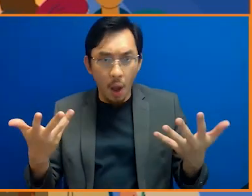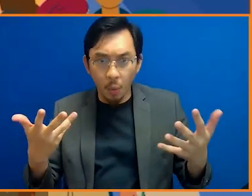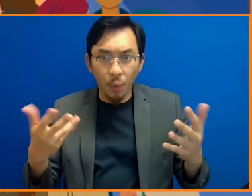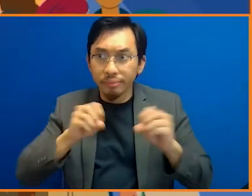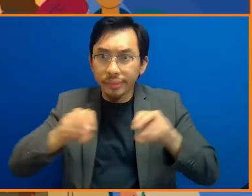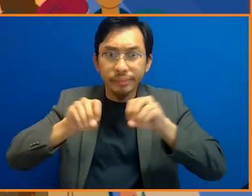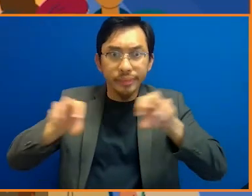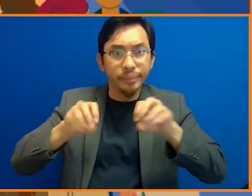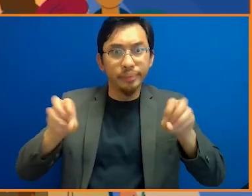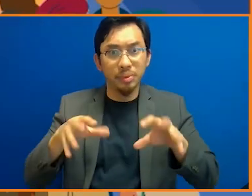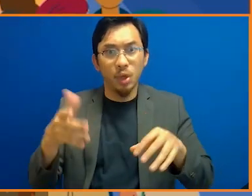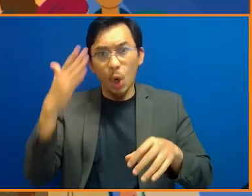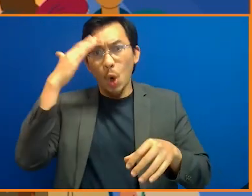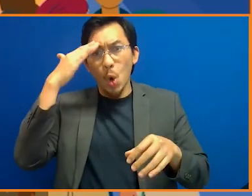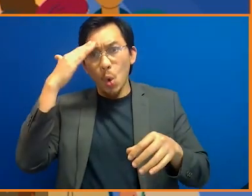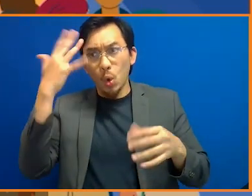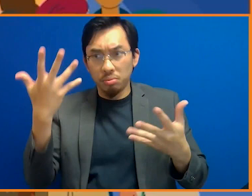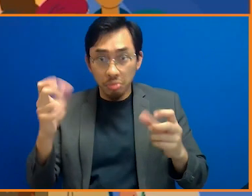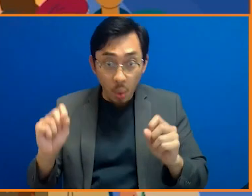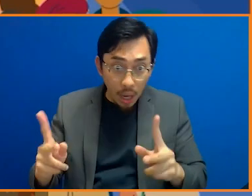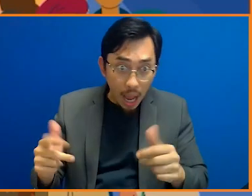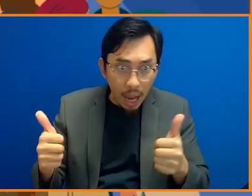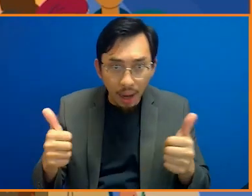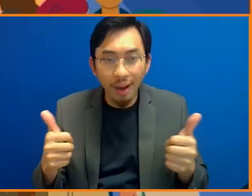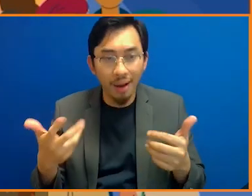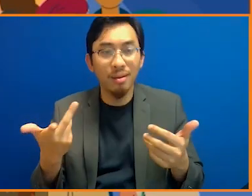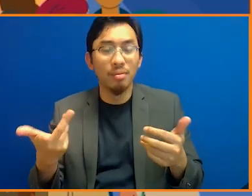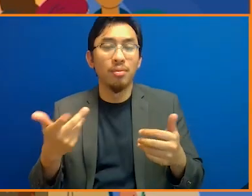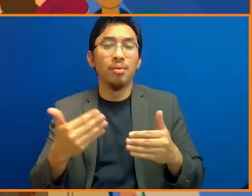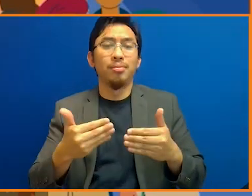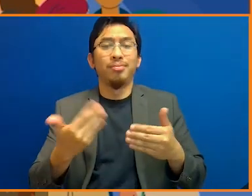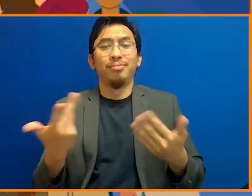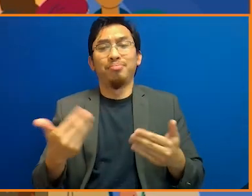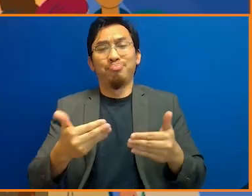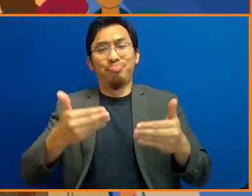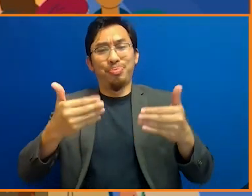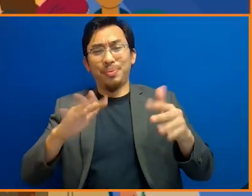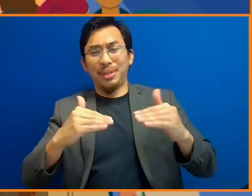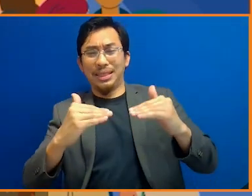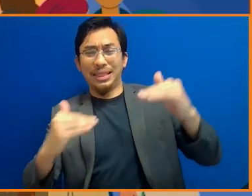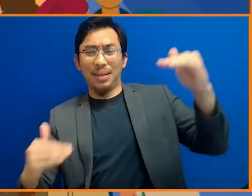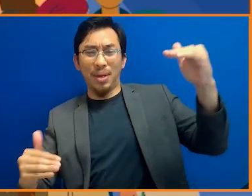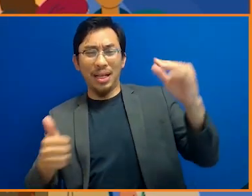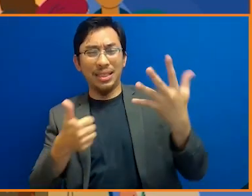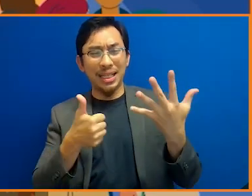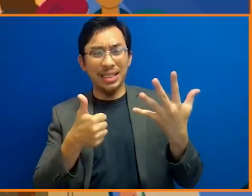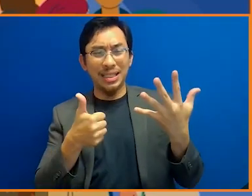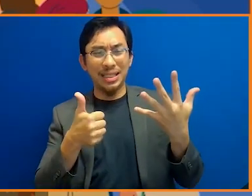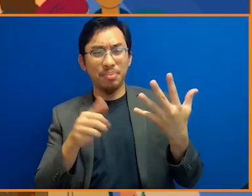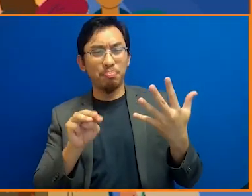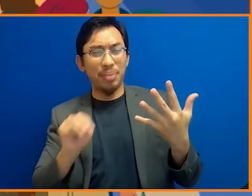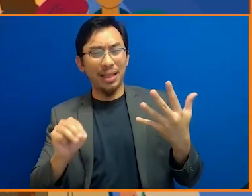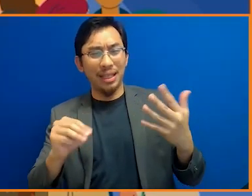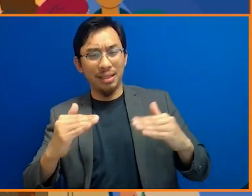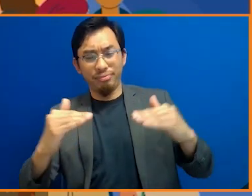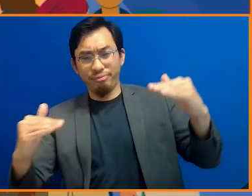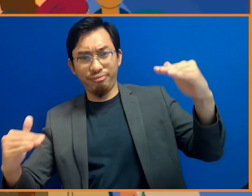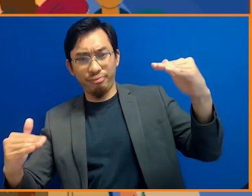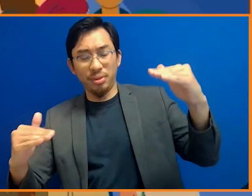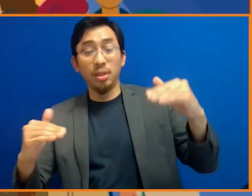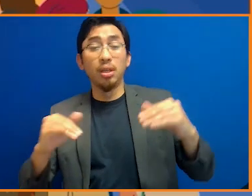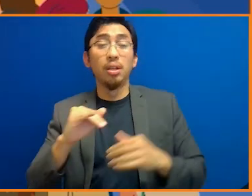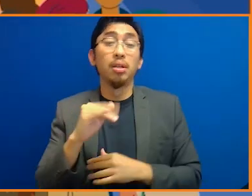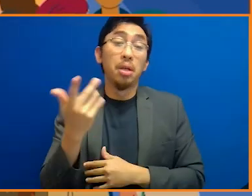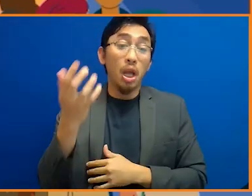living place, or they know that, okay, we are living behind 6 meter seawall, for